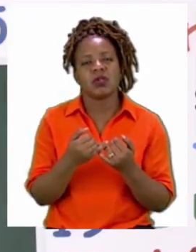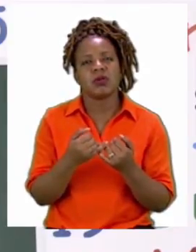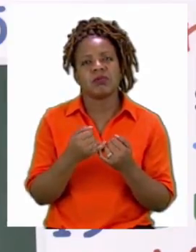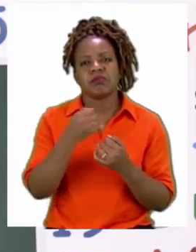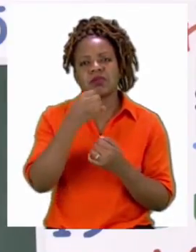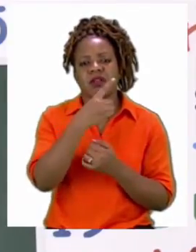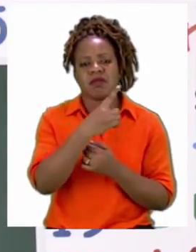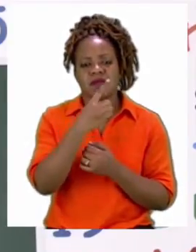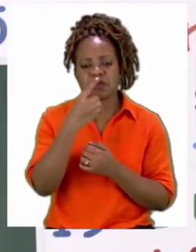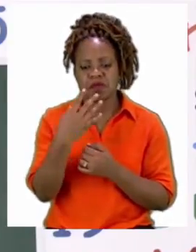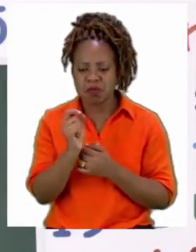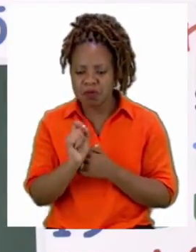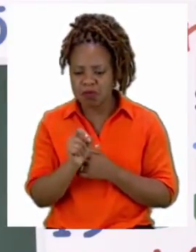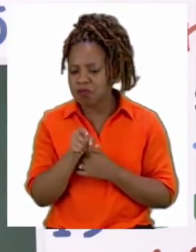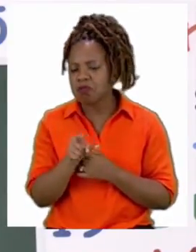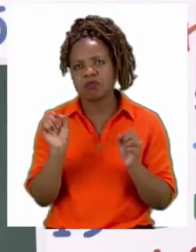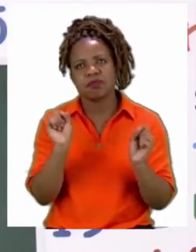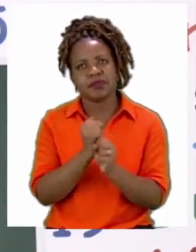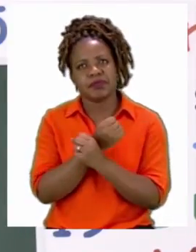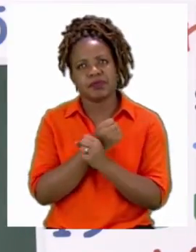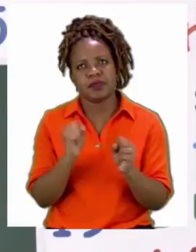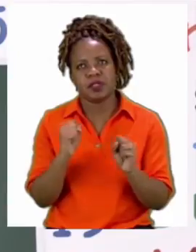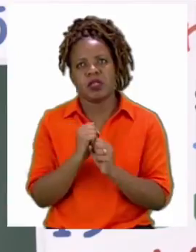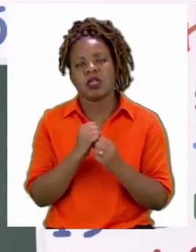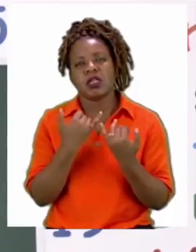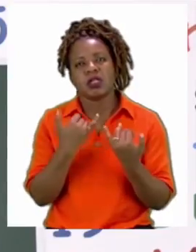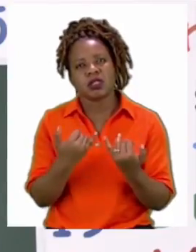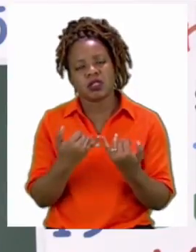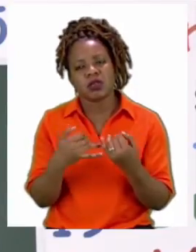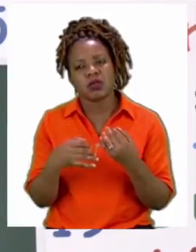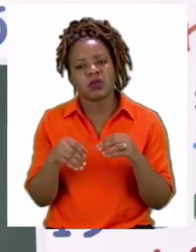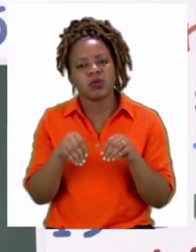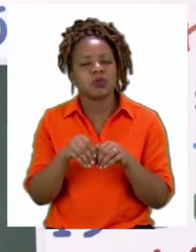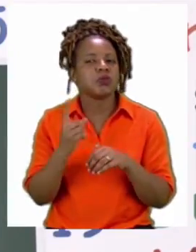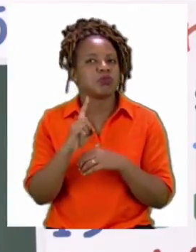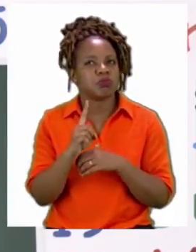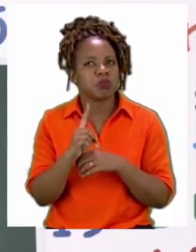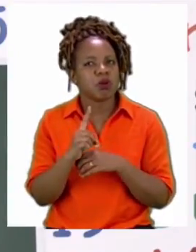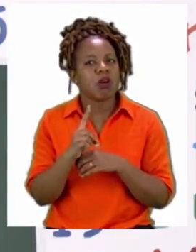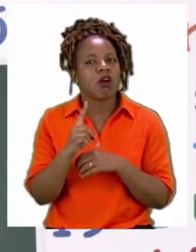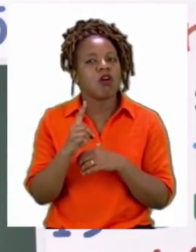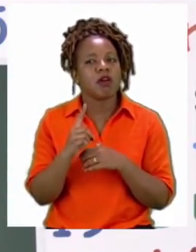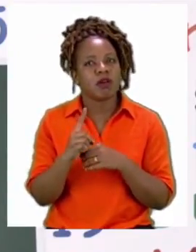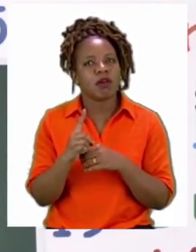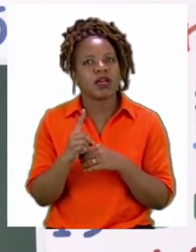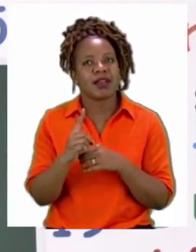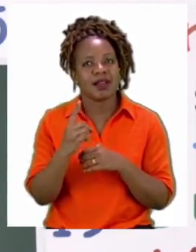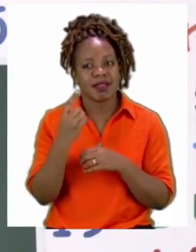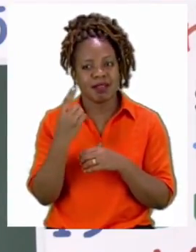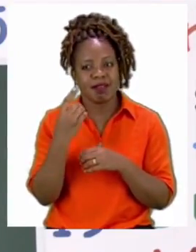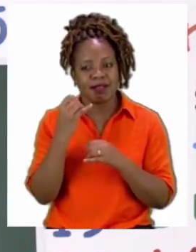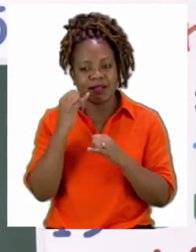and girls? Well, we put our 5 here, and then we go to